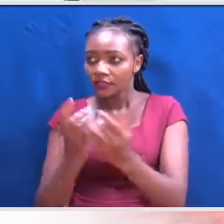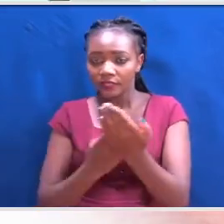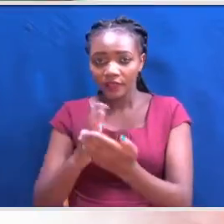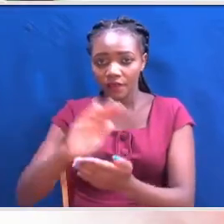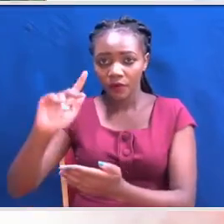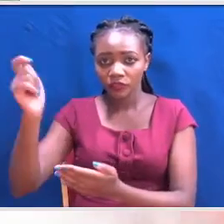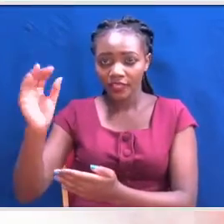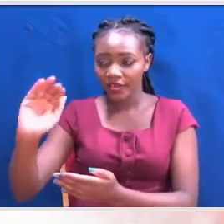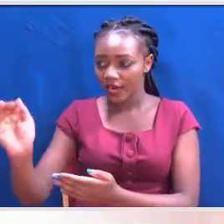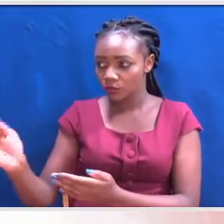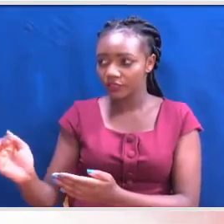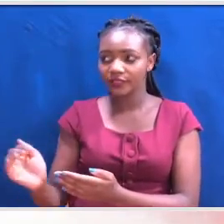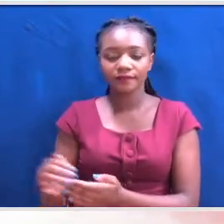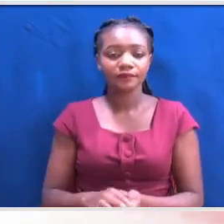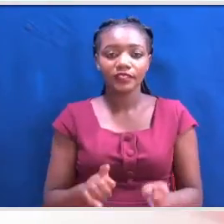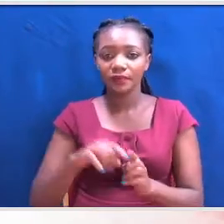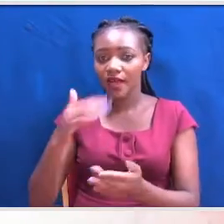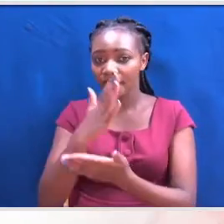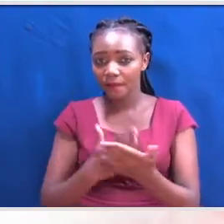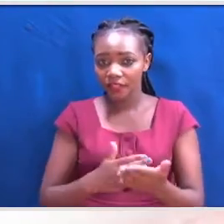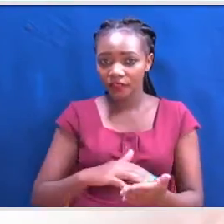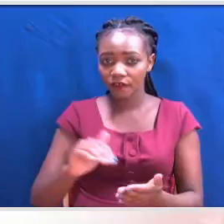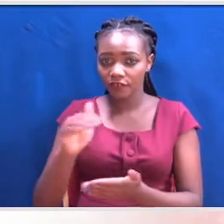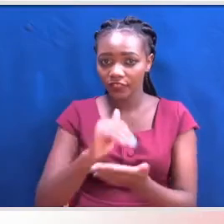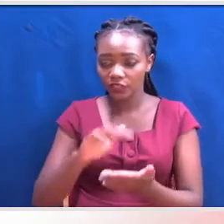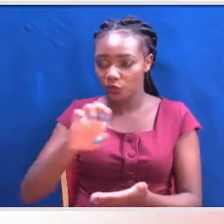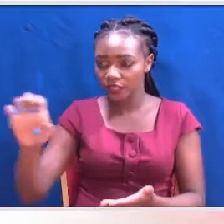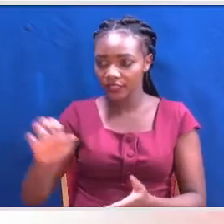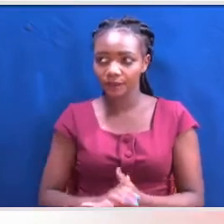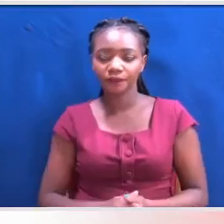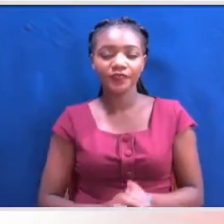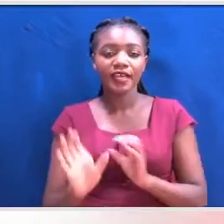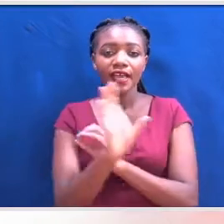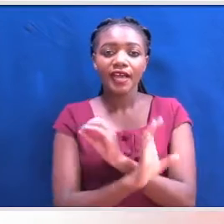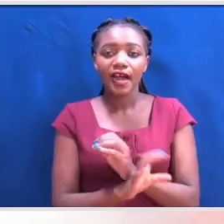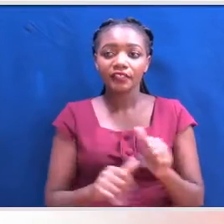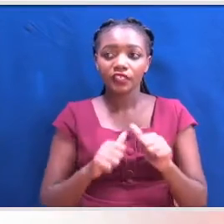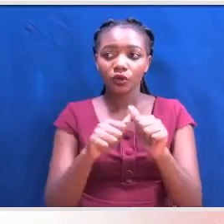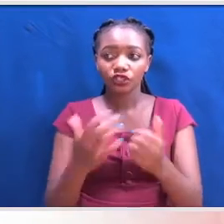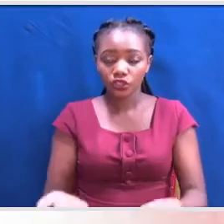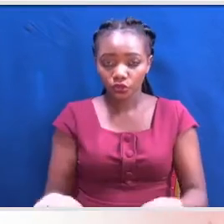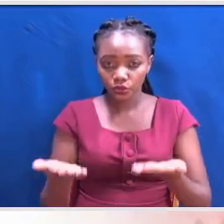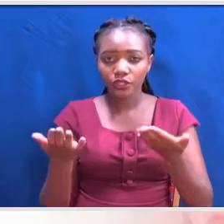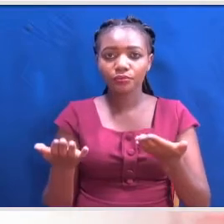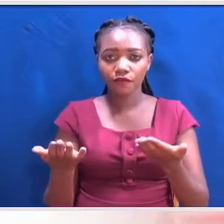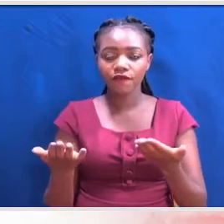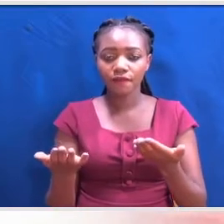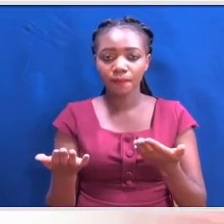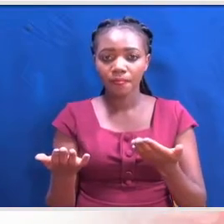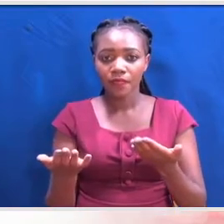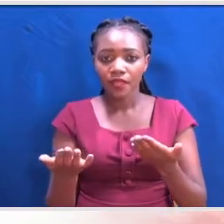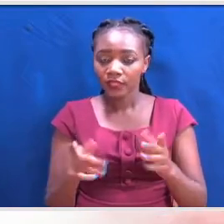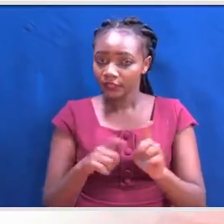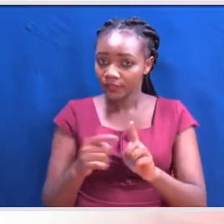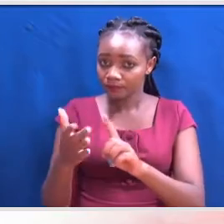counties, northeastern and parts of Central Rift. As the country continues to make advancements toward the realization of Vision